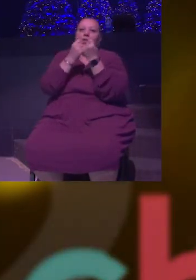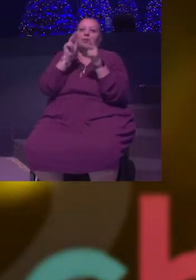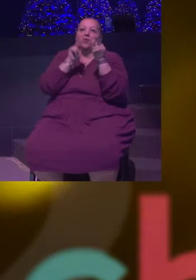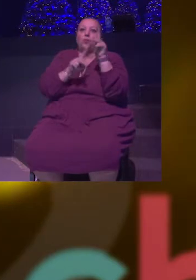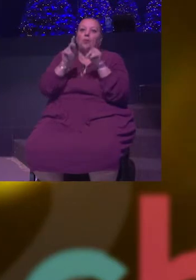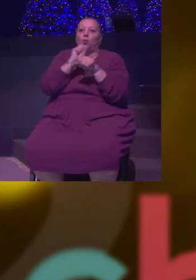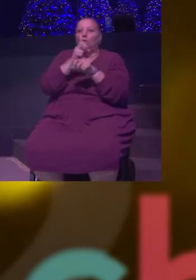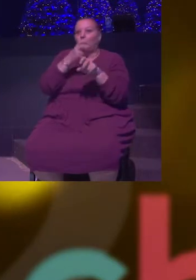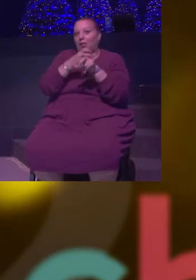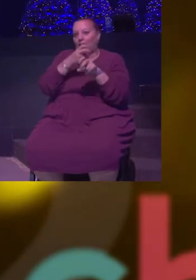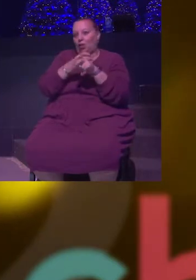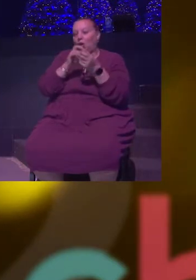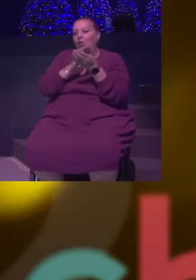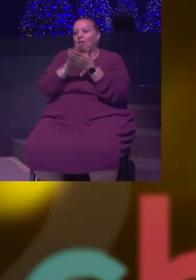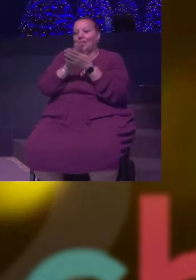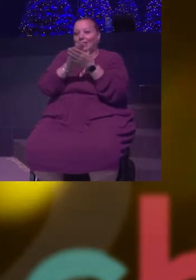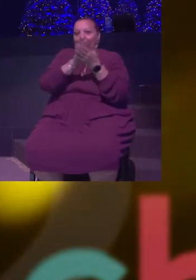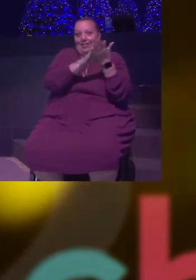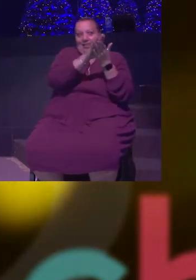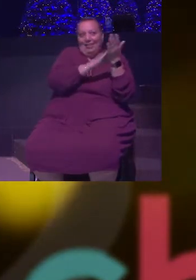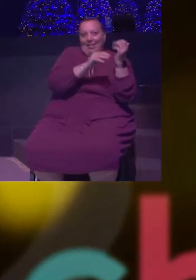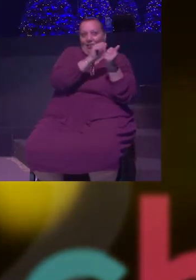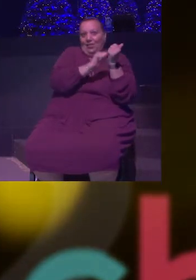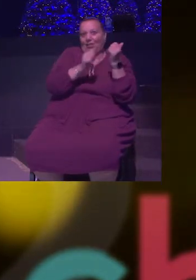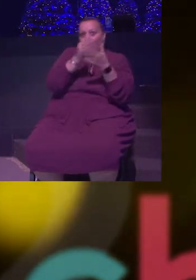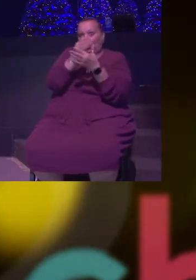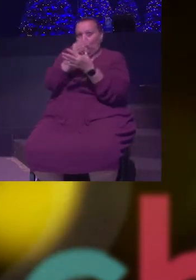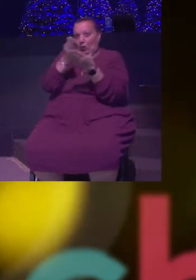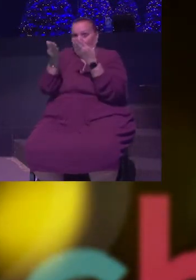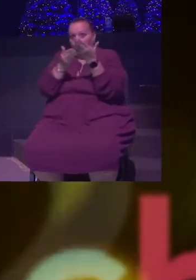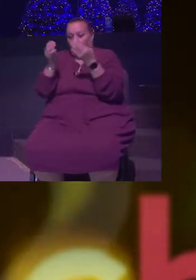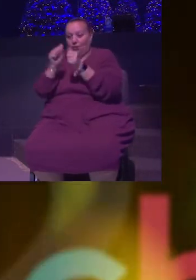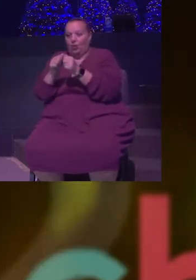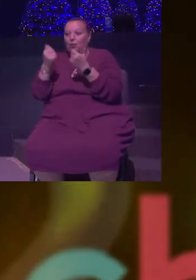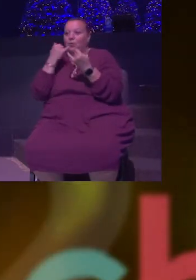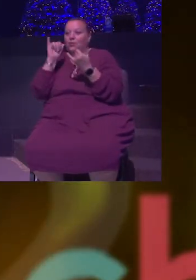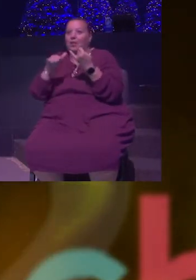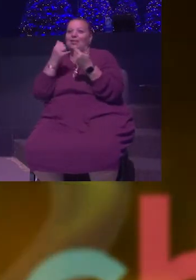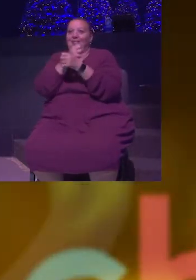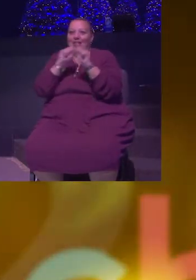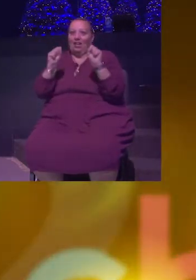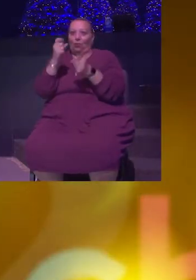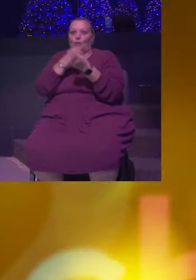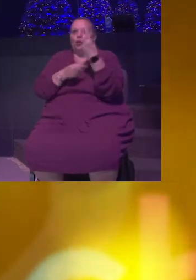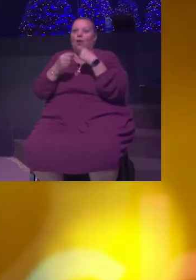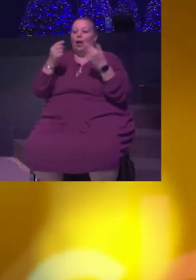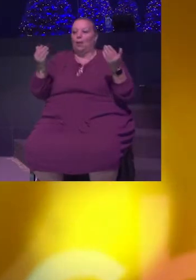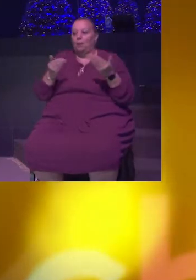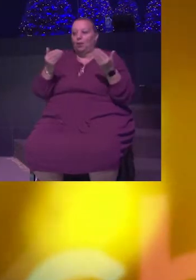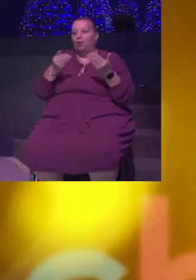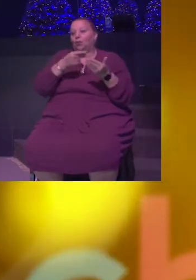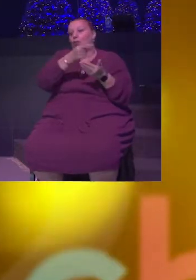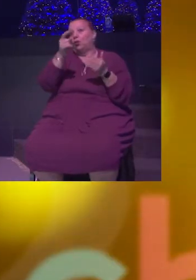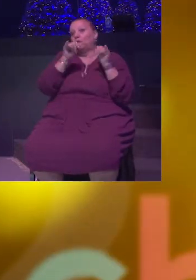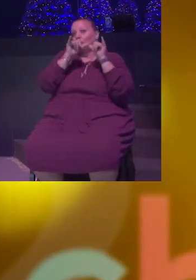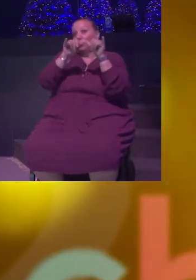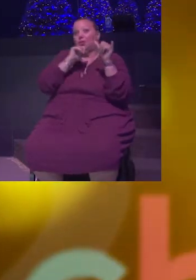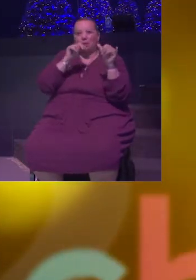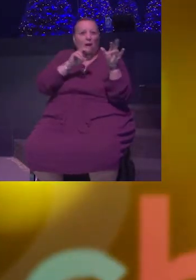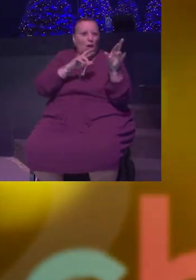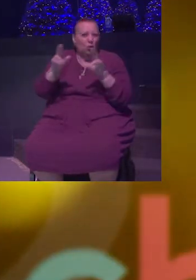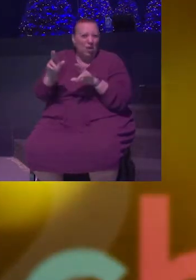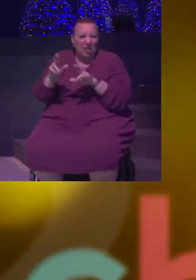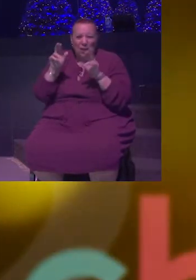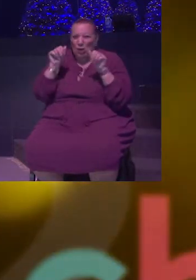to clean and sanitize our building between services so you can feel safe when you come on our campus. For those of you still not ready